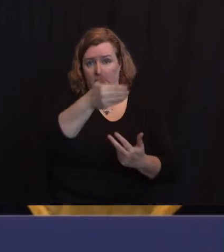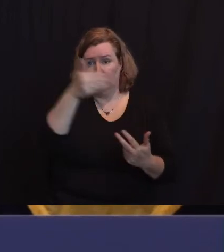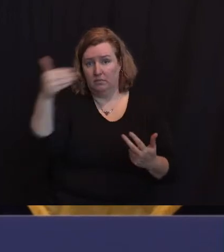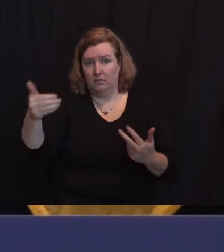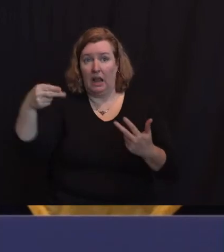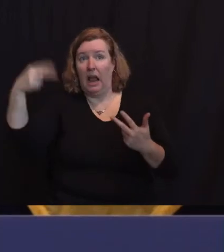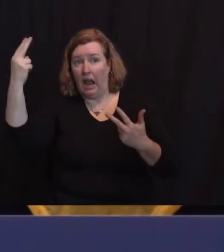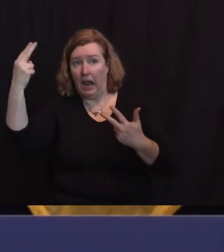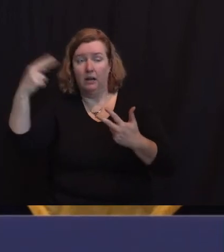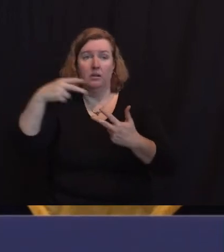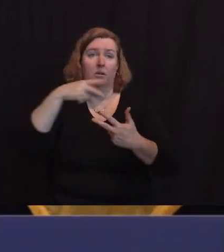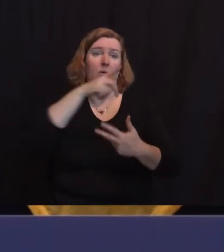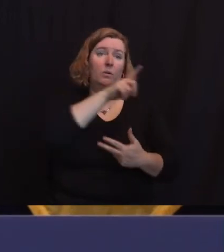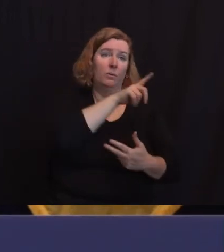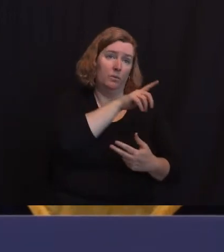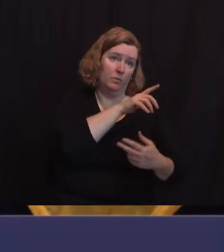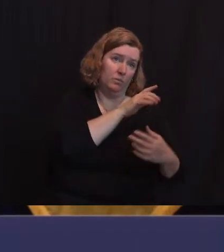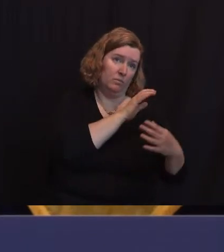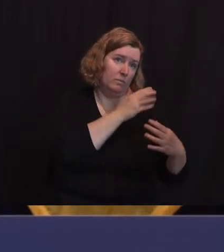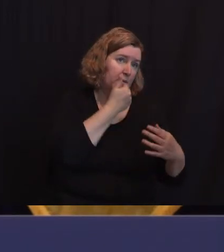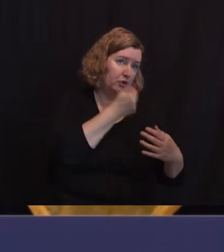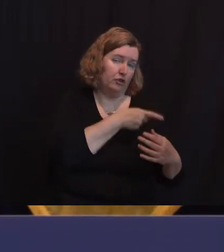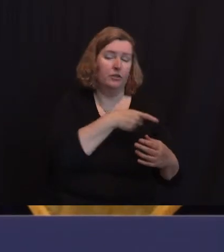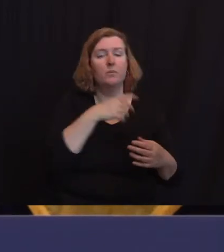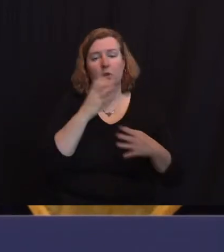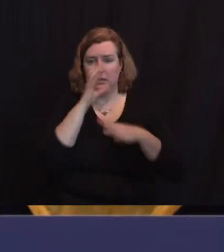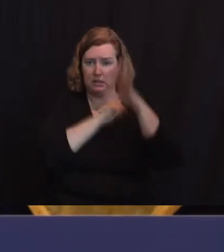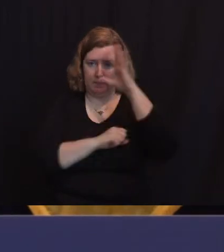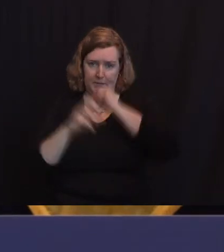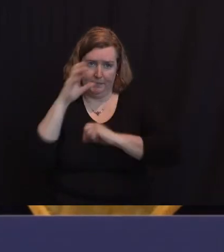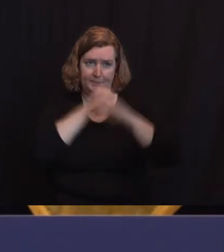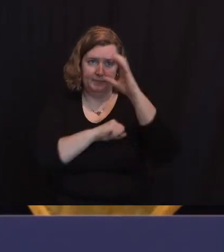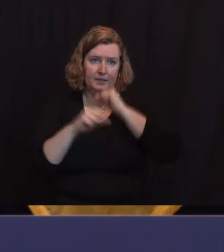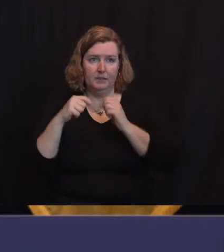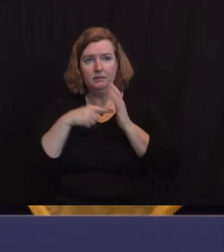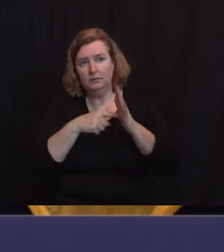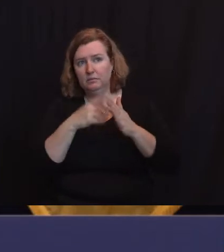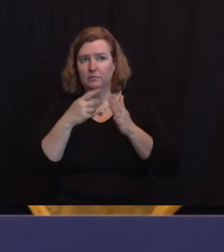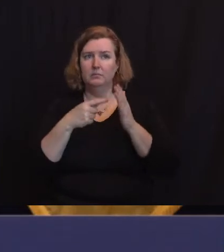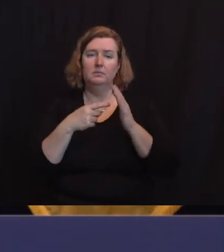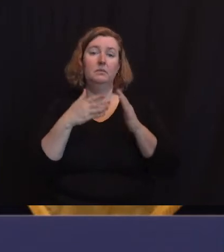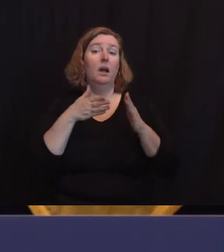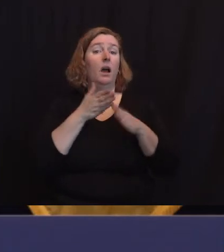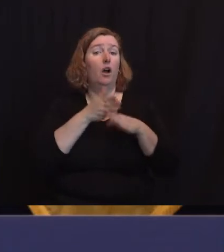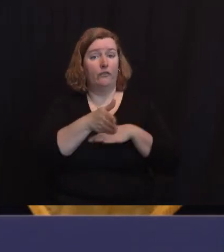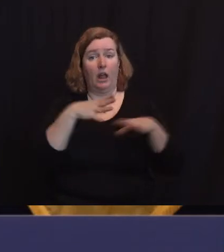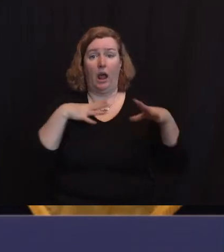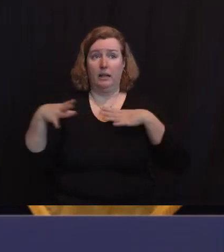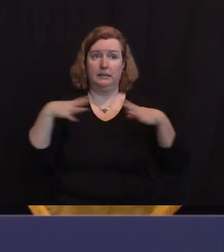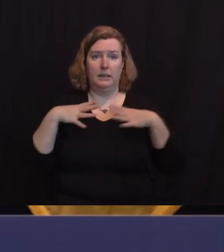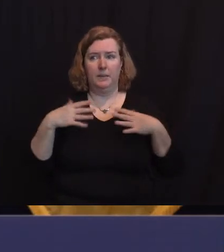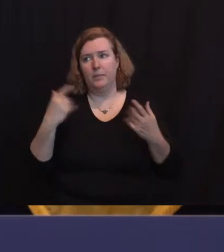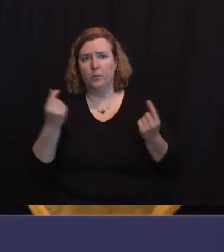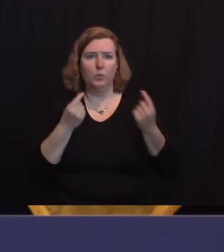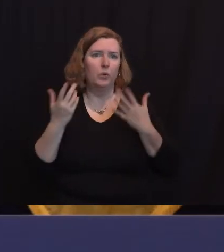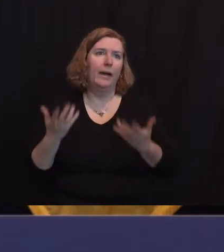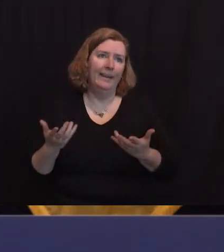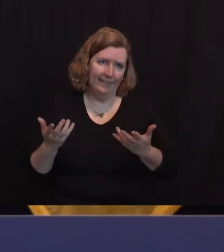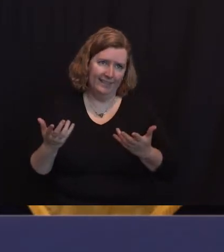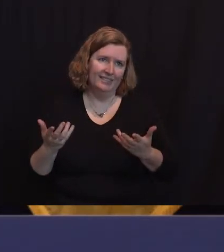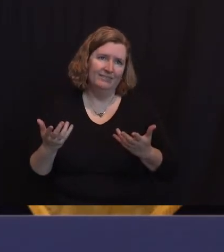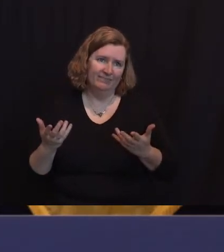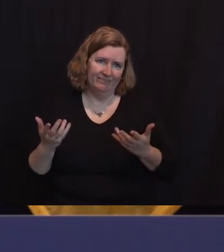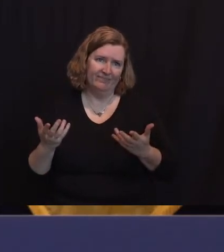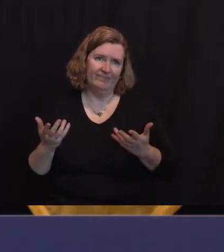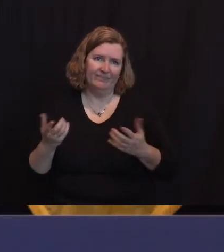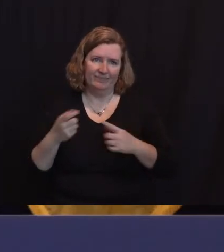scenarios, like post-holiday, holiday behavior, and therefore cases that come out of holiday behavior, et